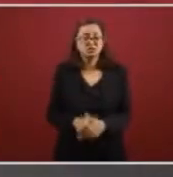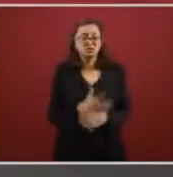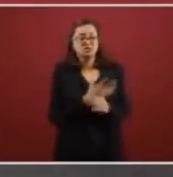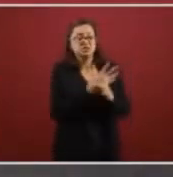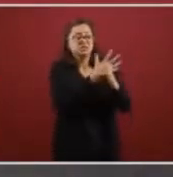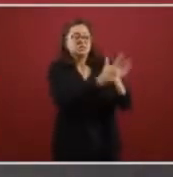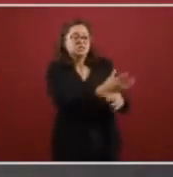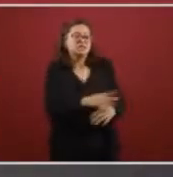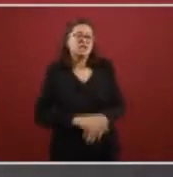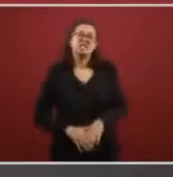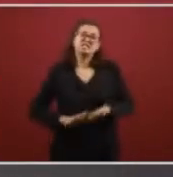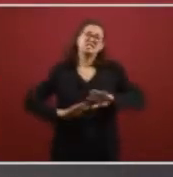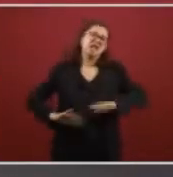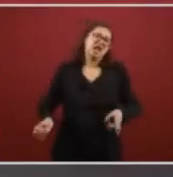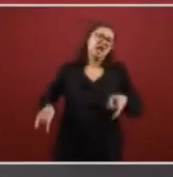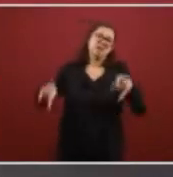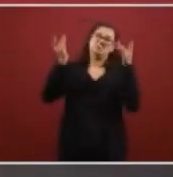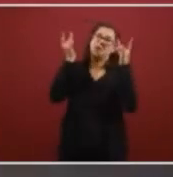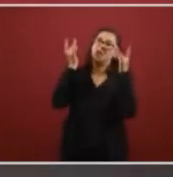They said they're tired